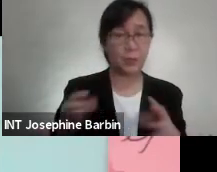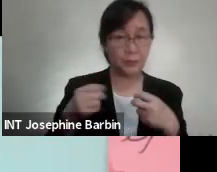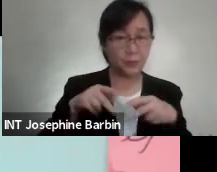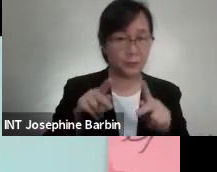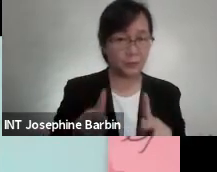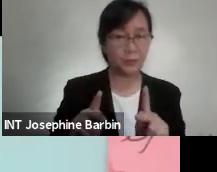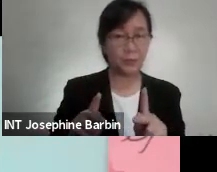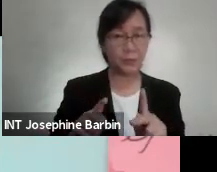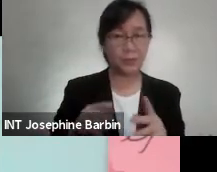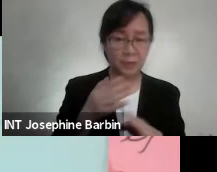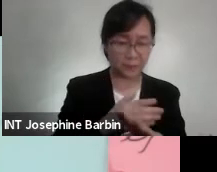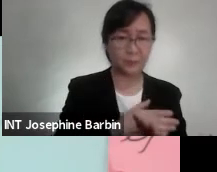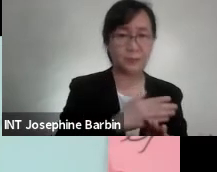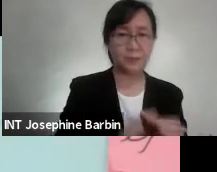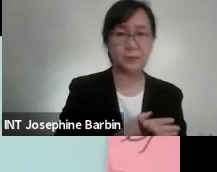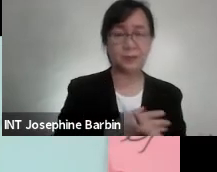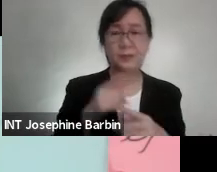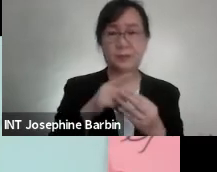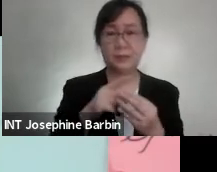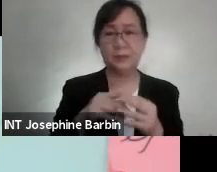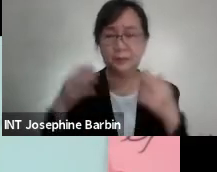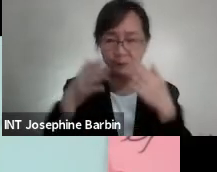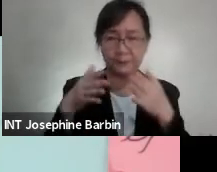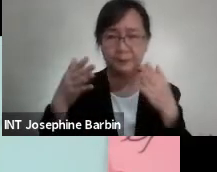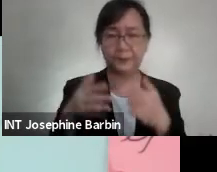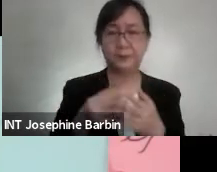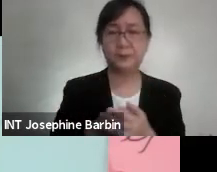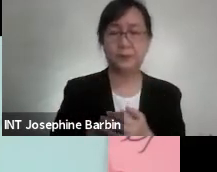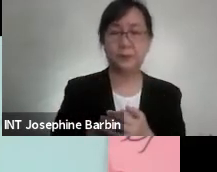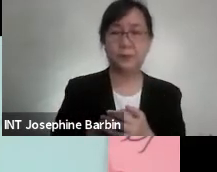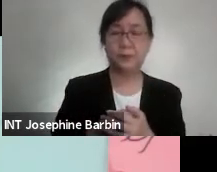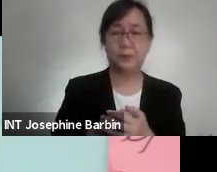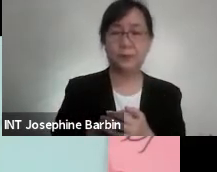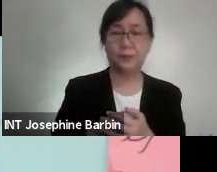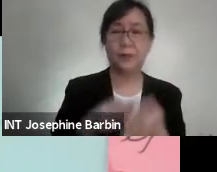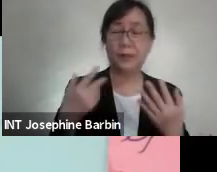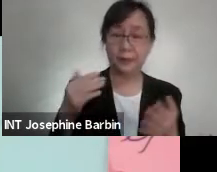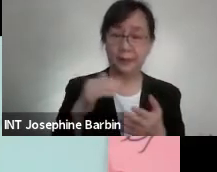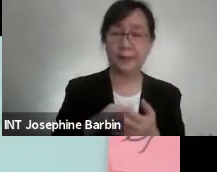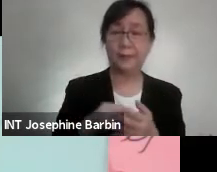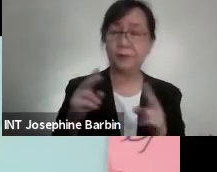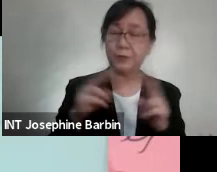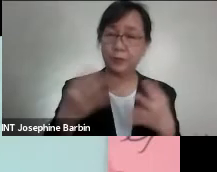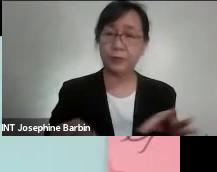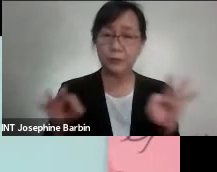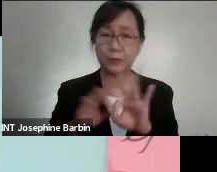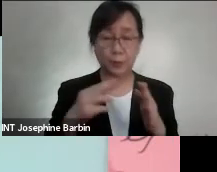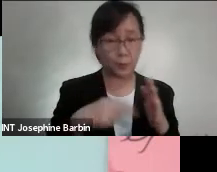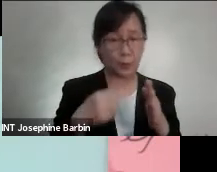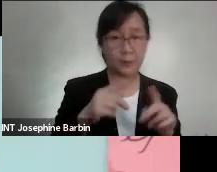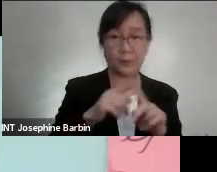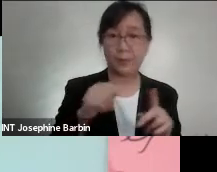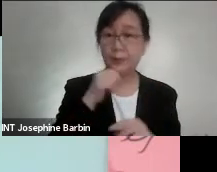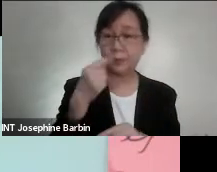their critical and digital literacies. So here again, there's a very important role, not only for governments